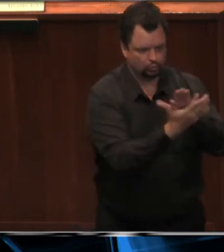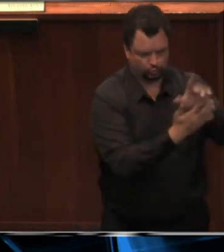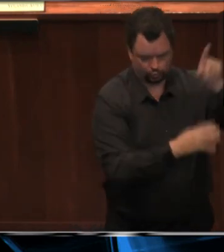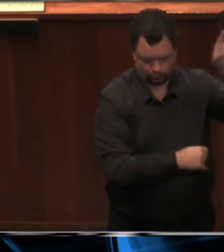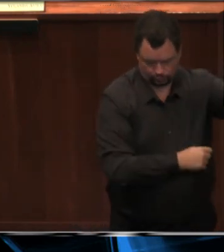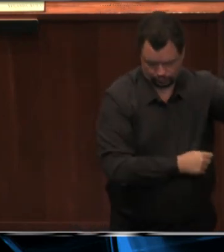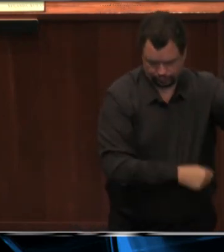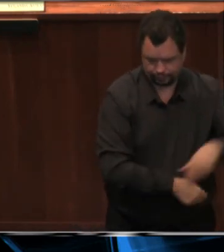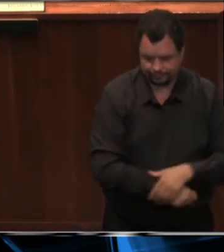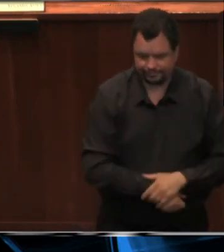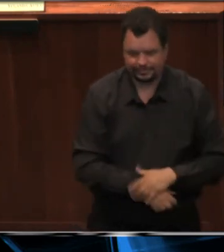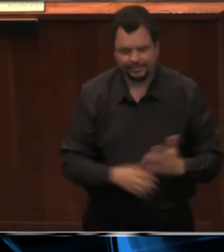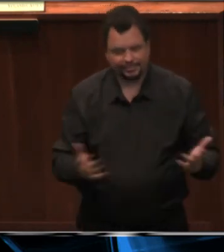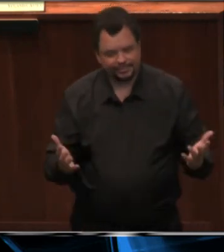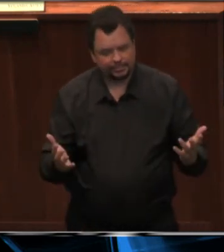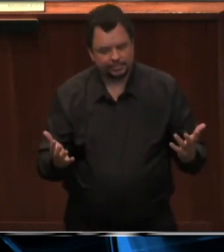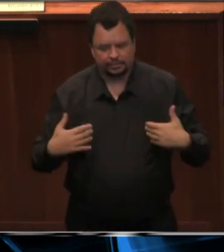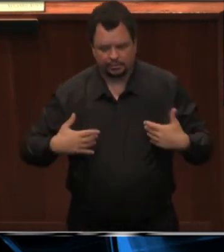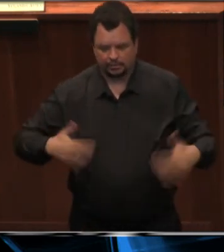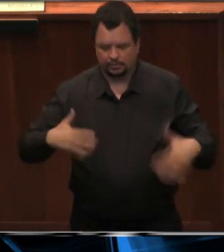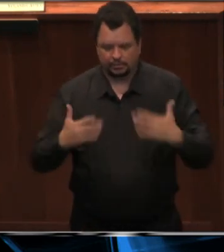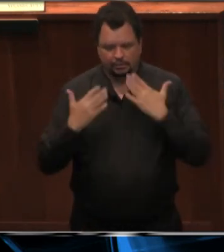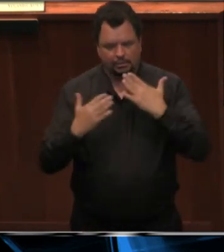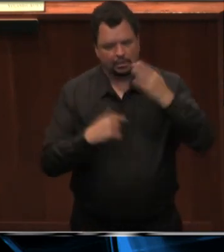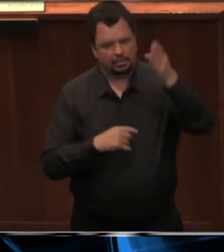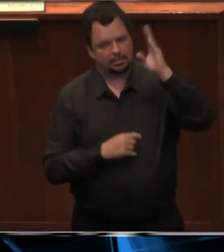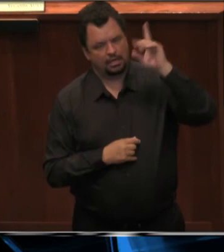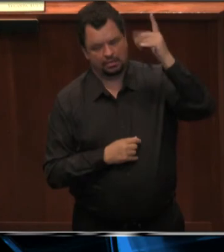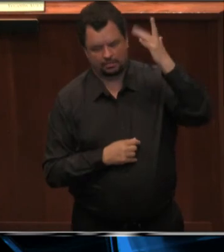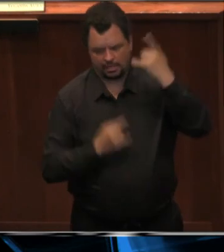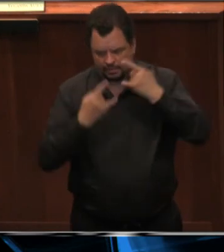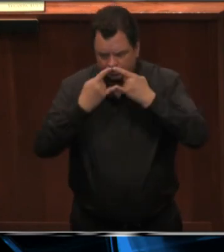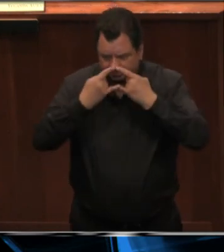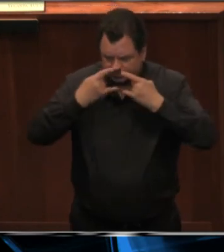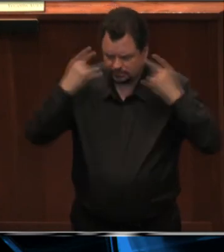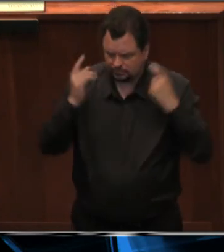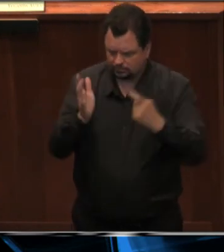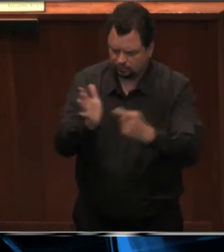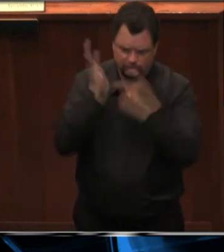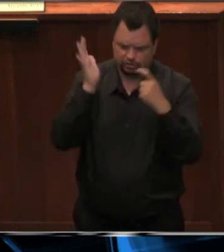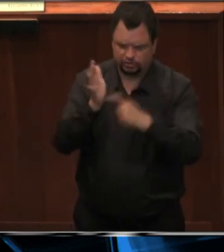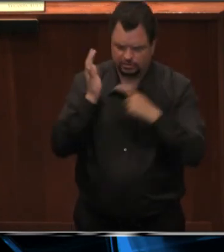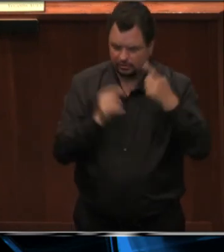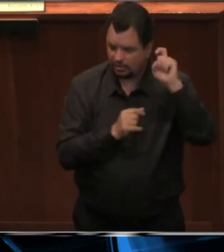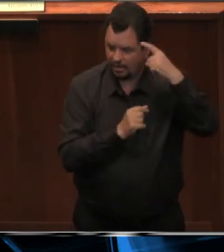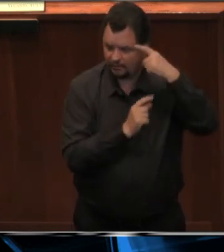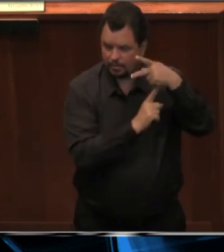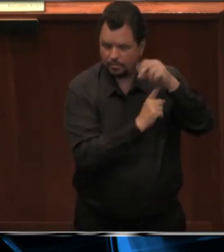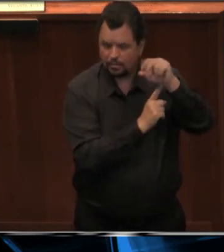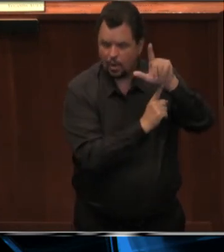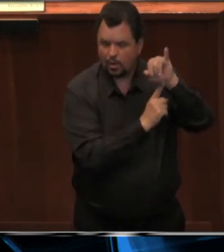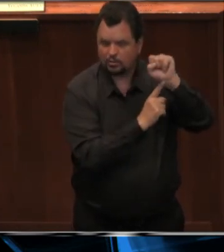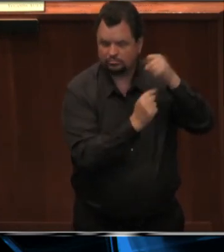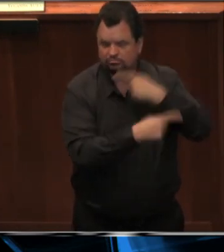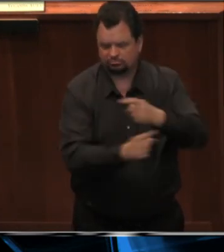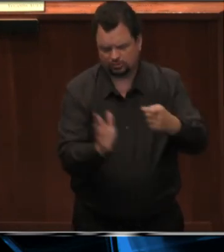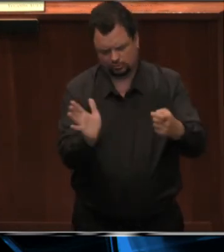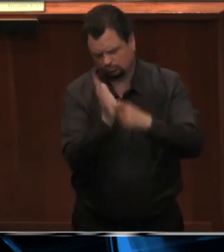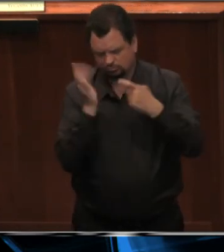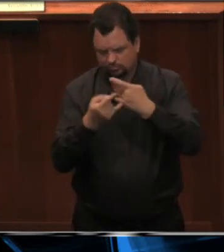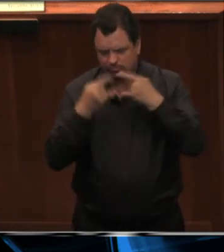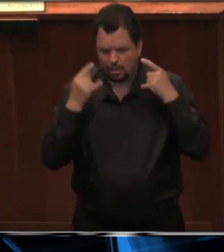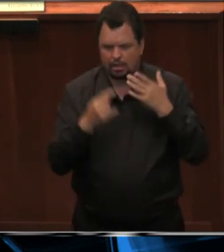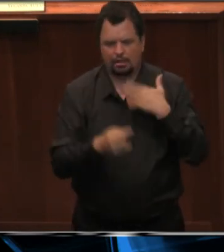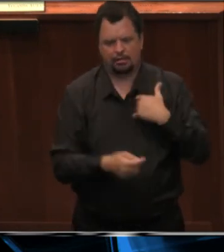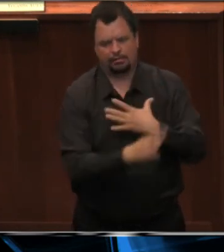mask requirement now from Governor Polis. I think my district is doing the best they can to put something in place for us and for our students. We